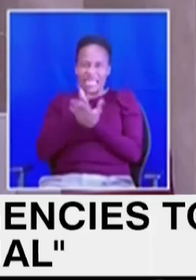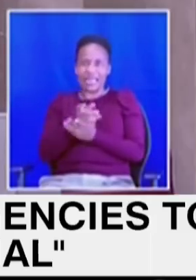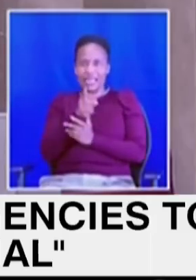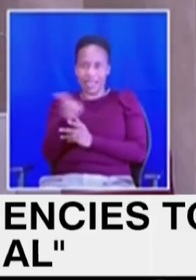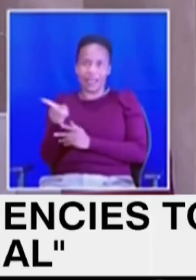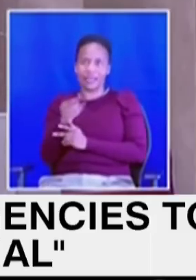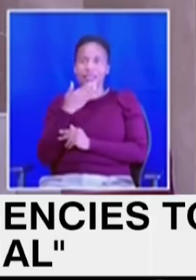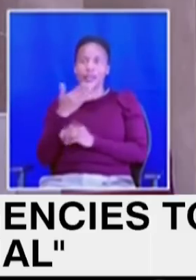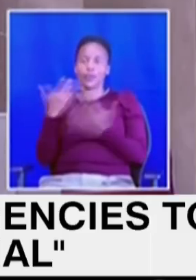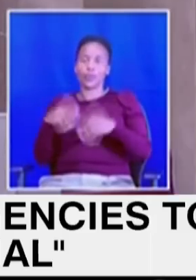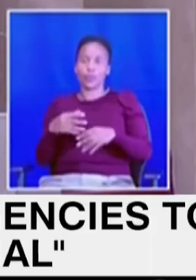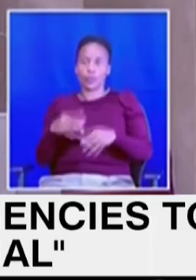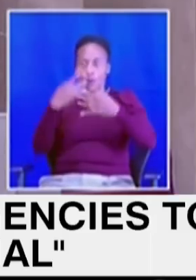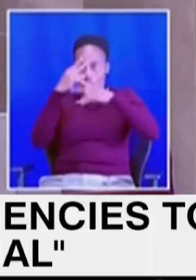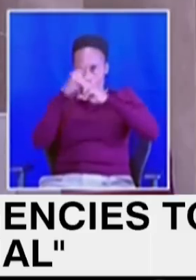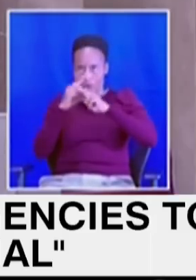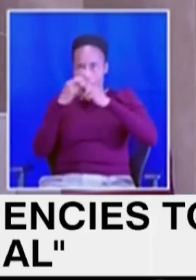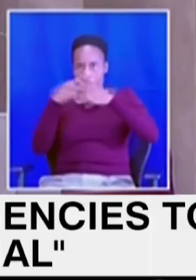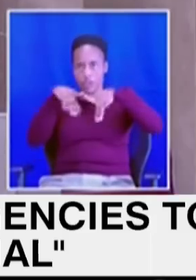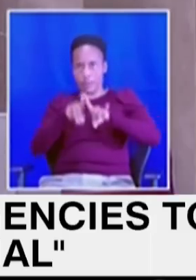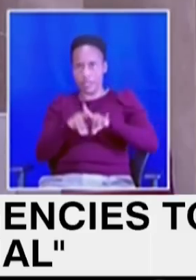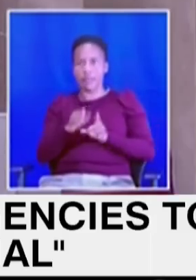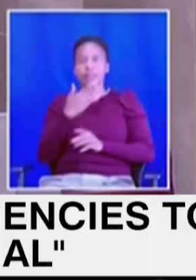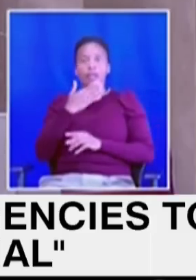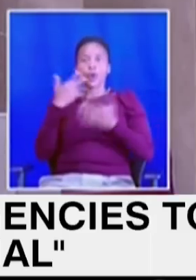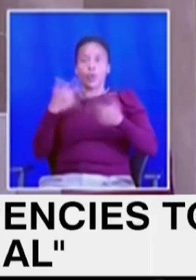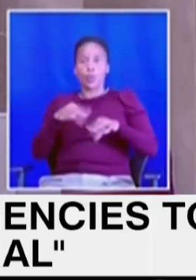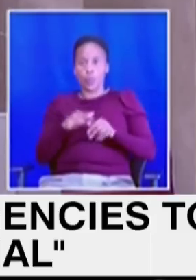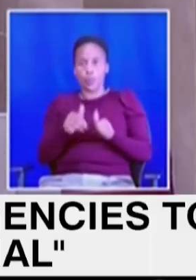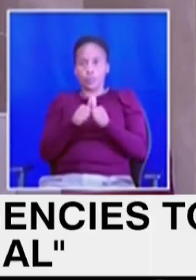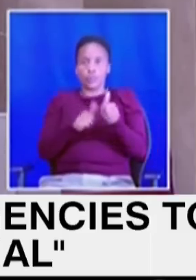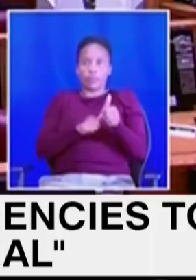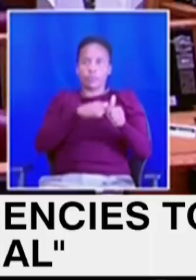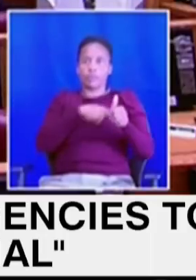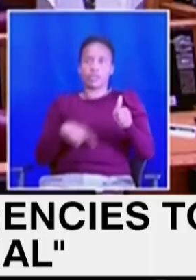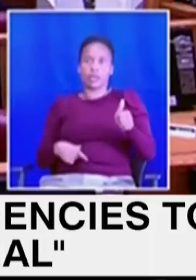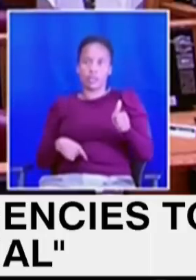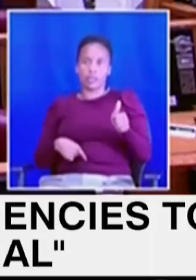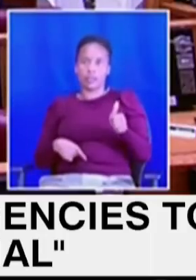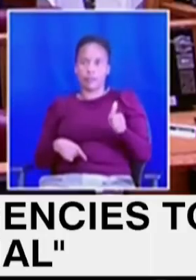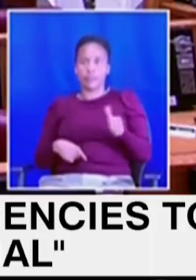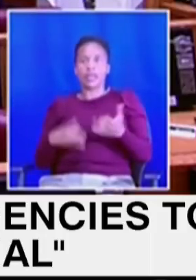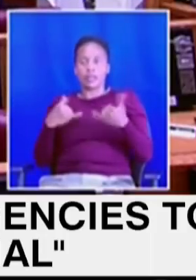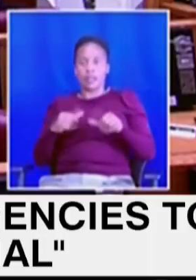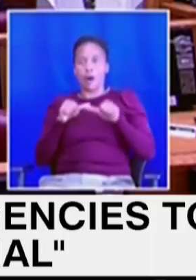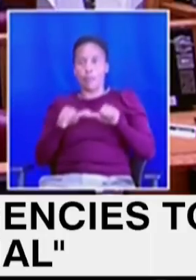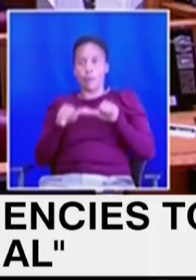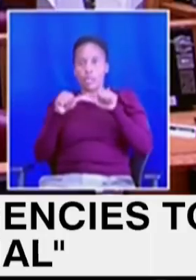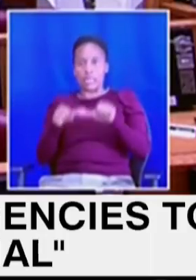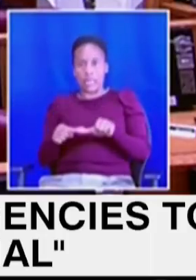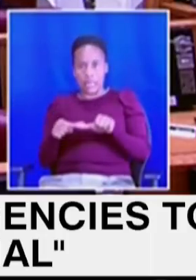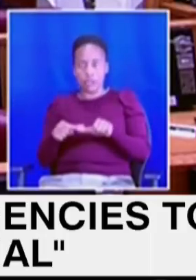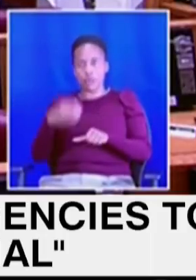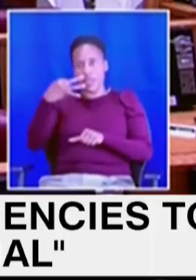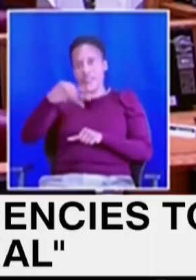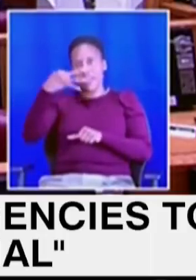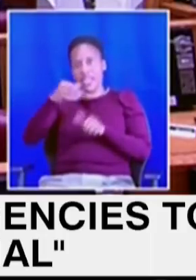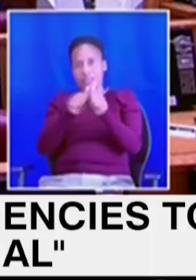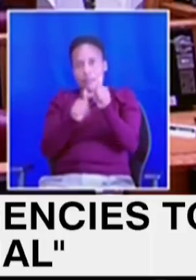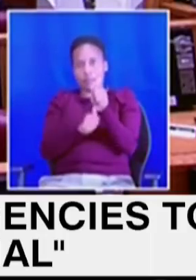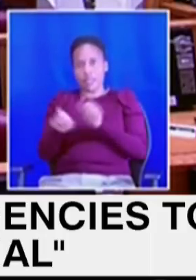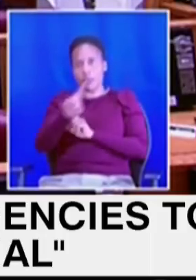Honorable Chairperson. Thank you very much, Deputy President. We now proceed to the third supplementary